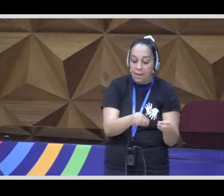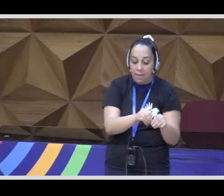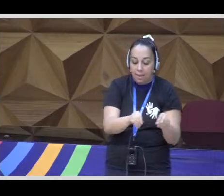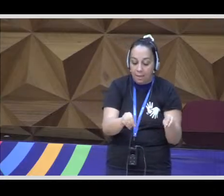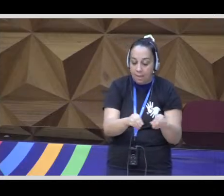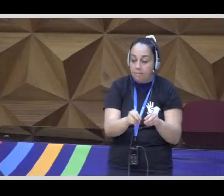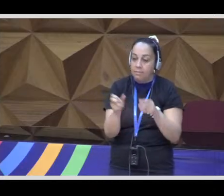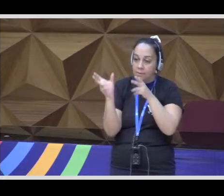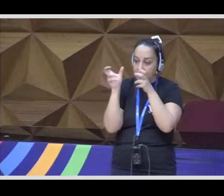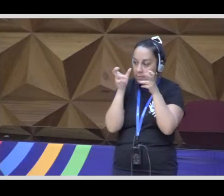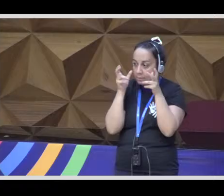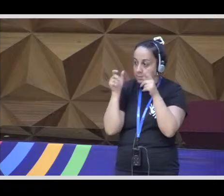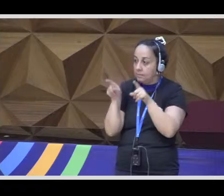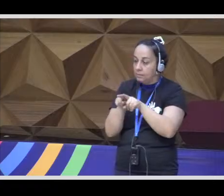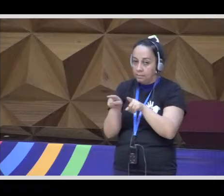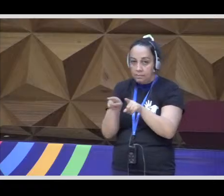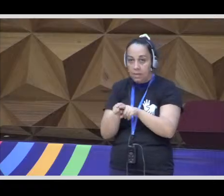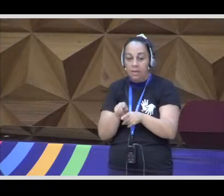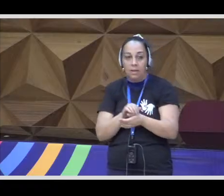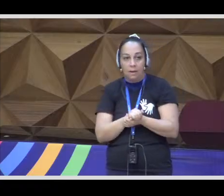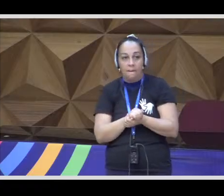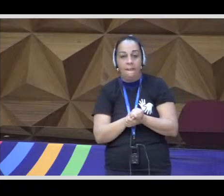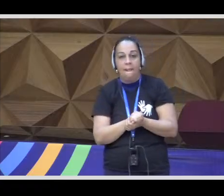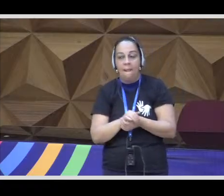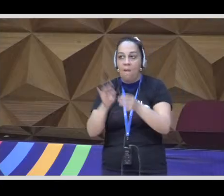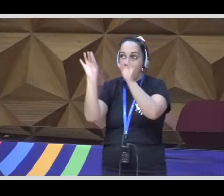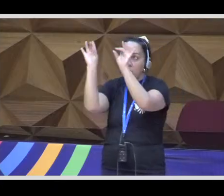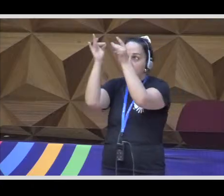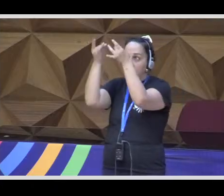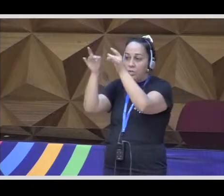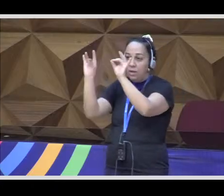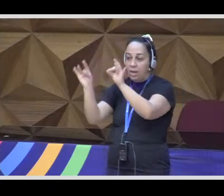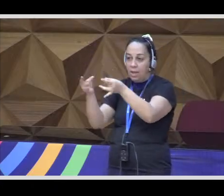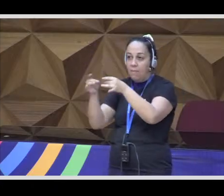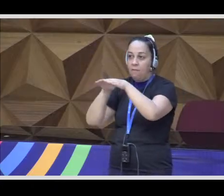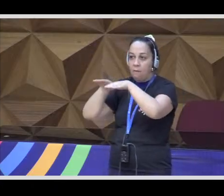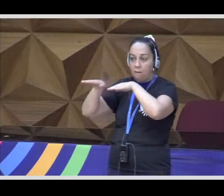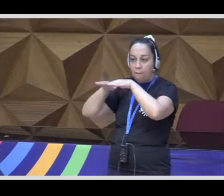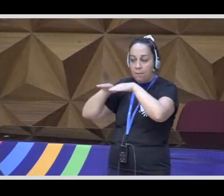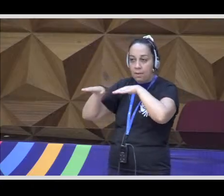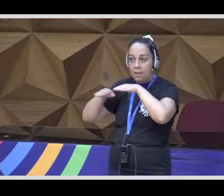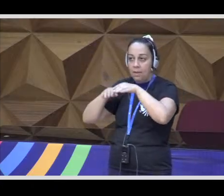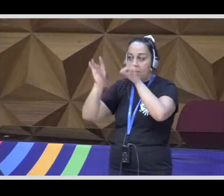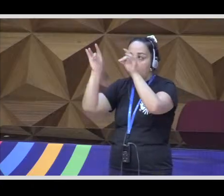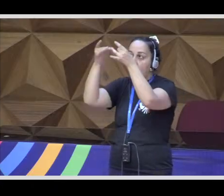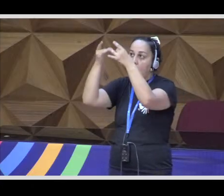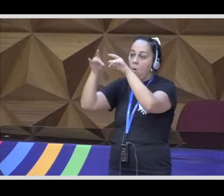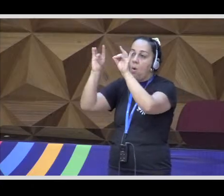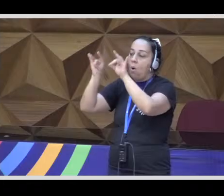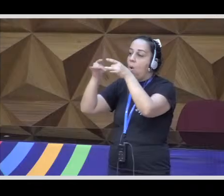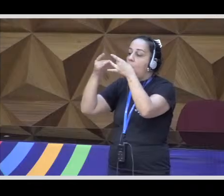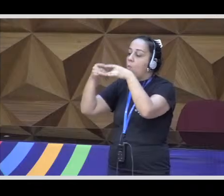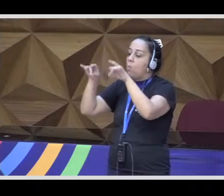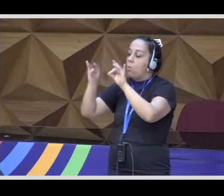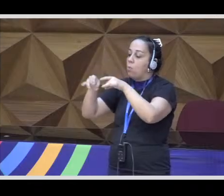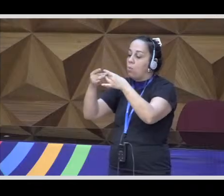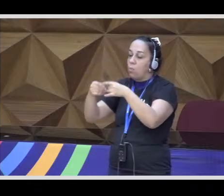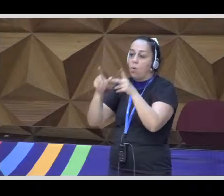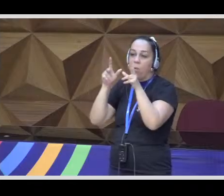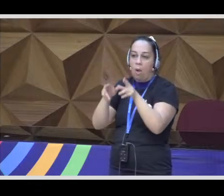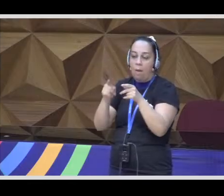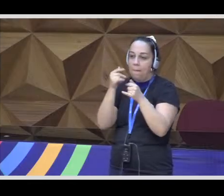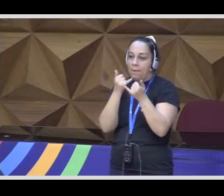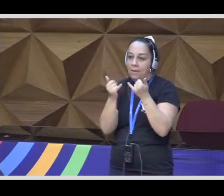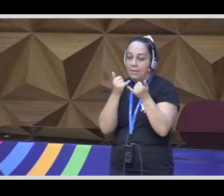blow around in the way of the car motion. So you can kind of integrate them more into your VR